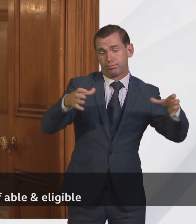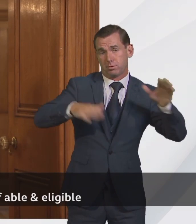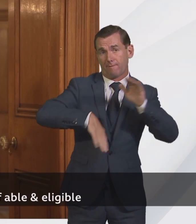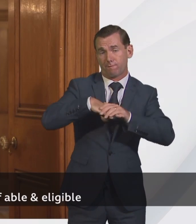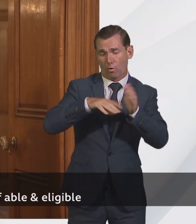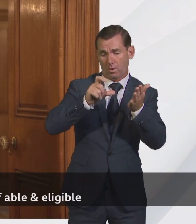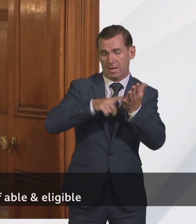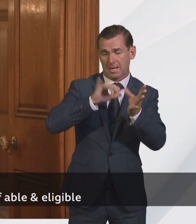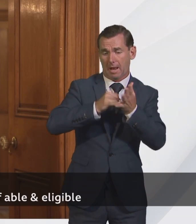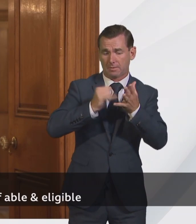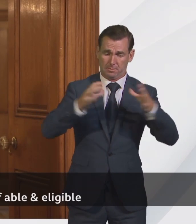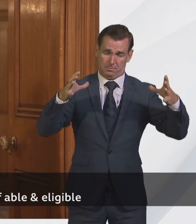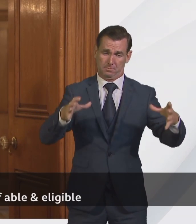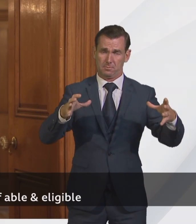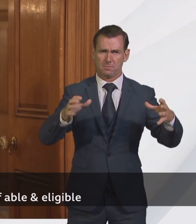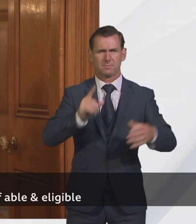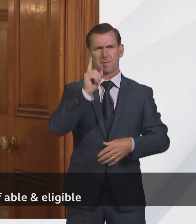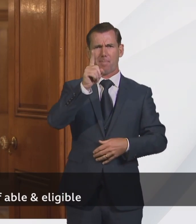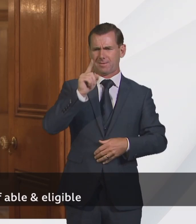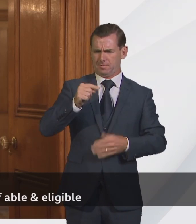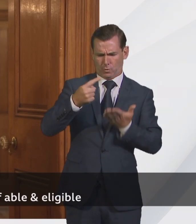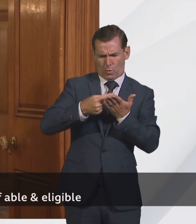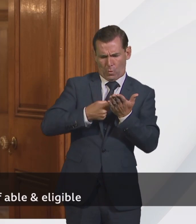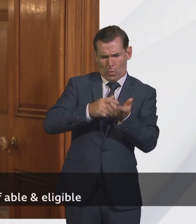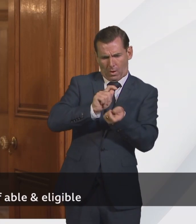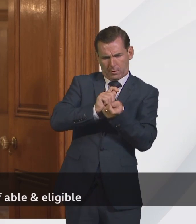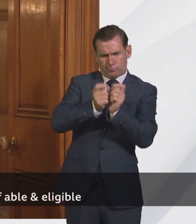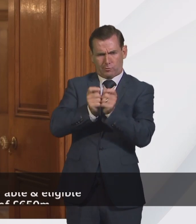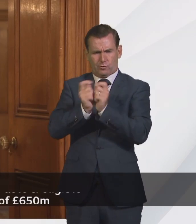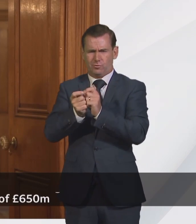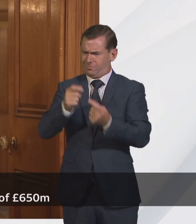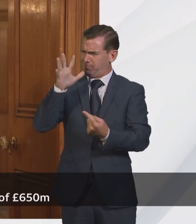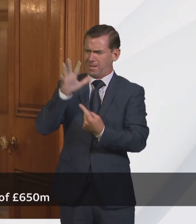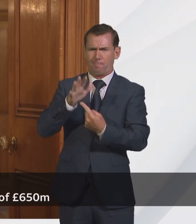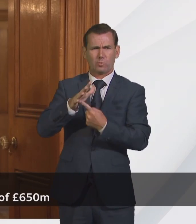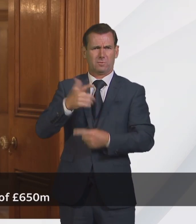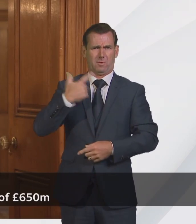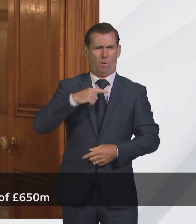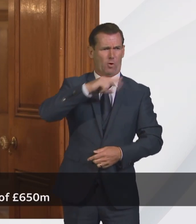of social distancing is incredibly important, not just for schools, but for the whole